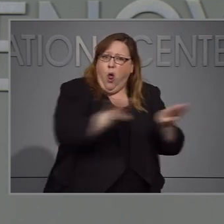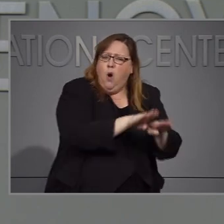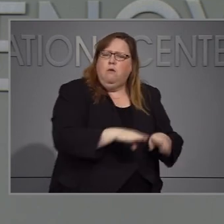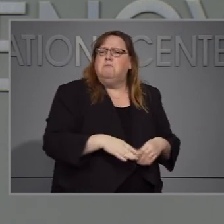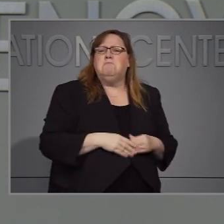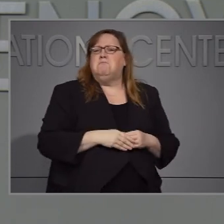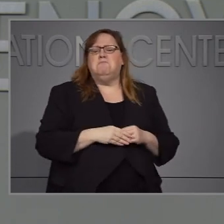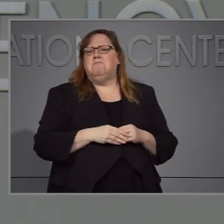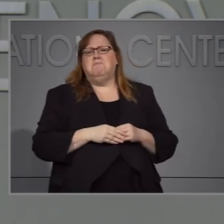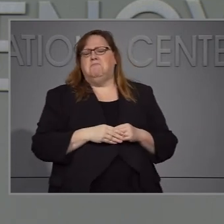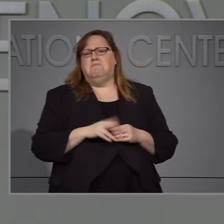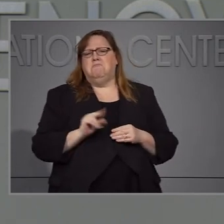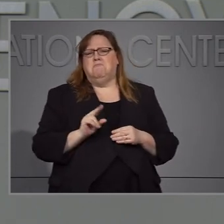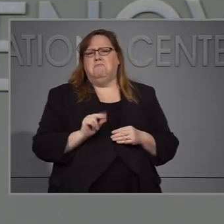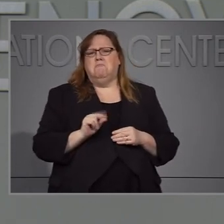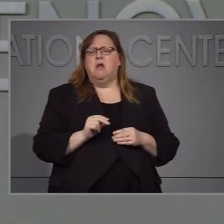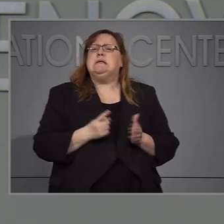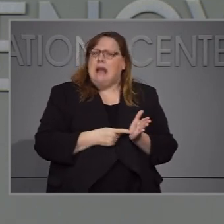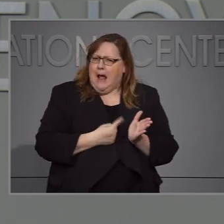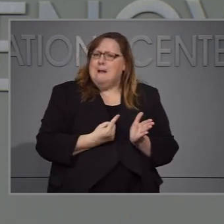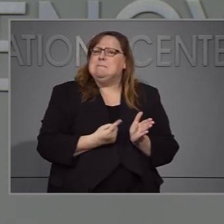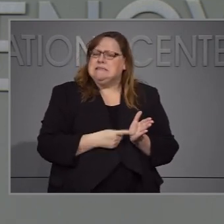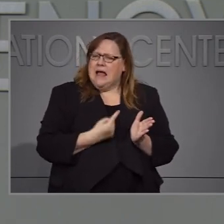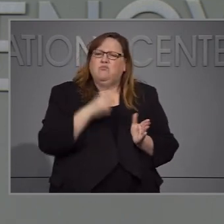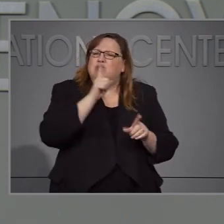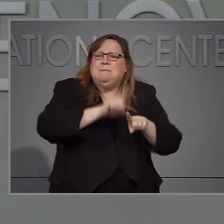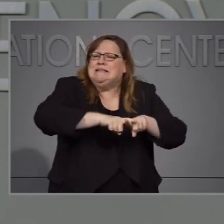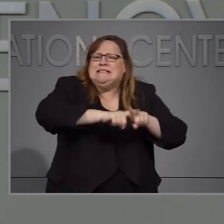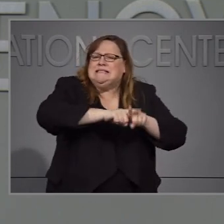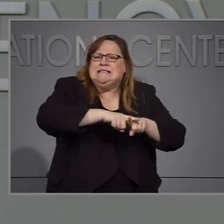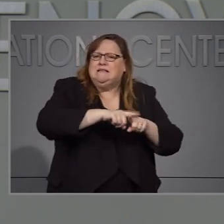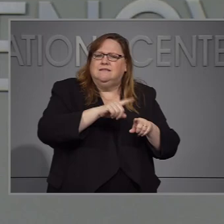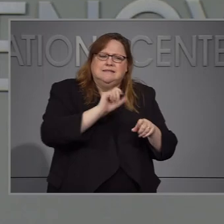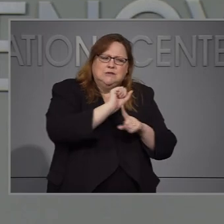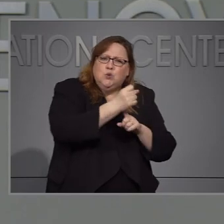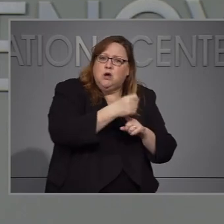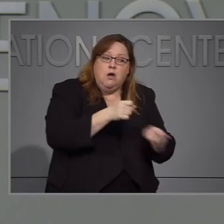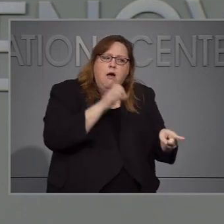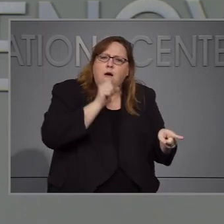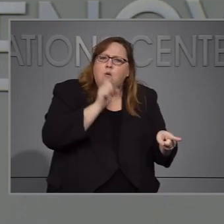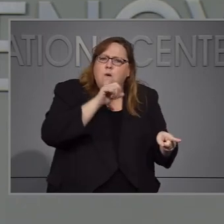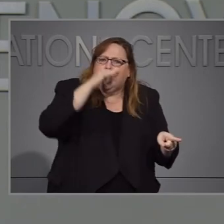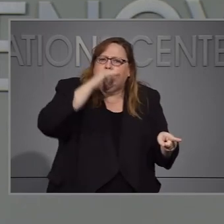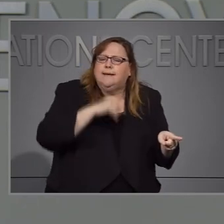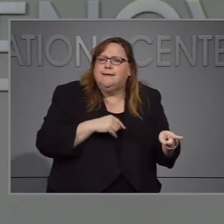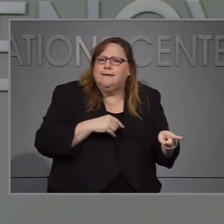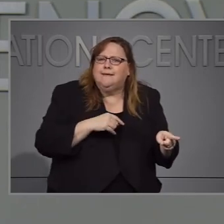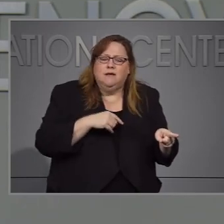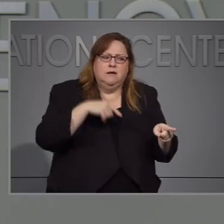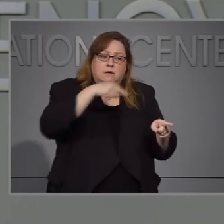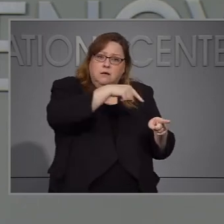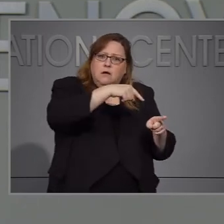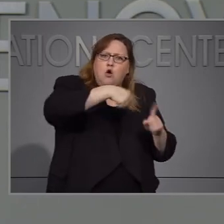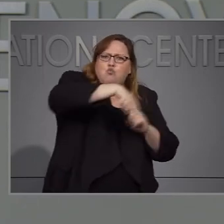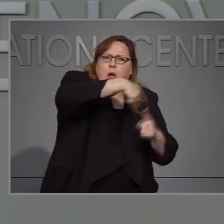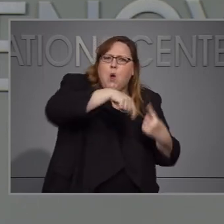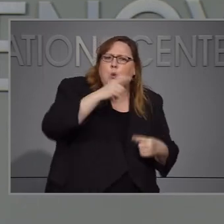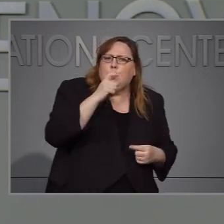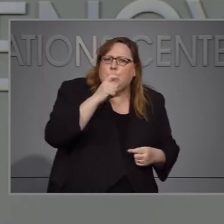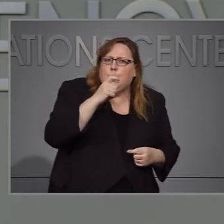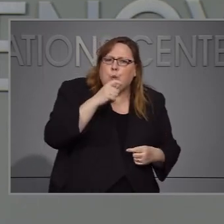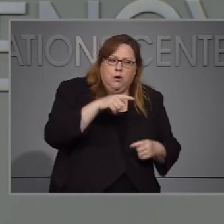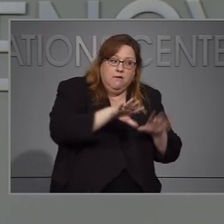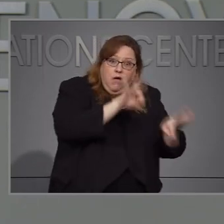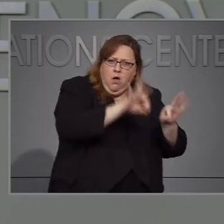our protocols and do that. Again, it depends on the situation, what it was the age of the kid, how are those contacts arrived at.